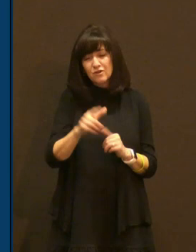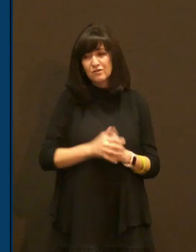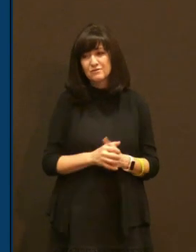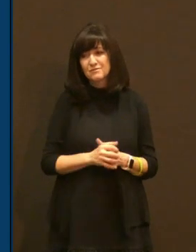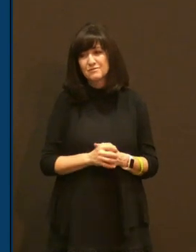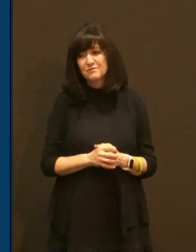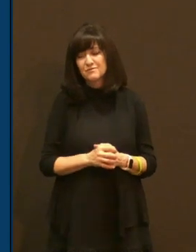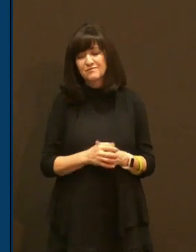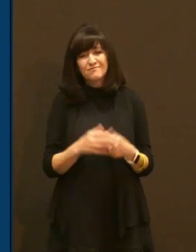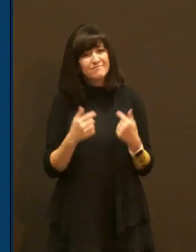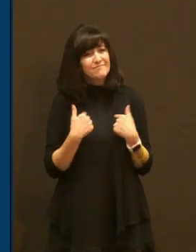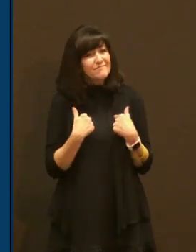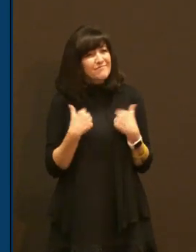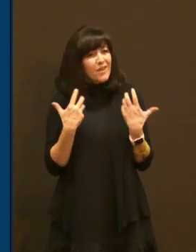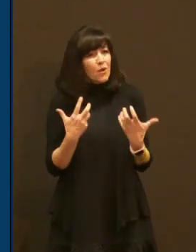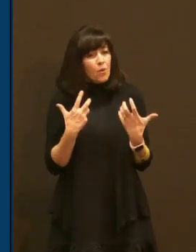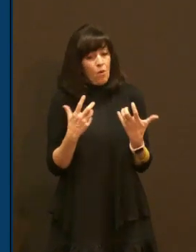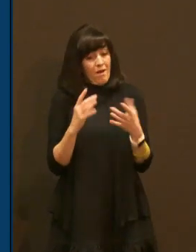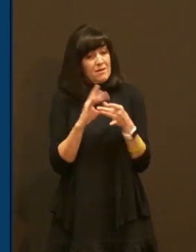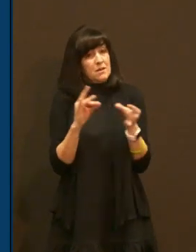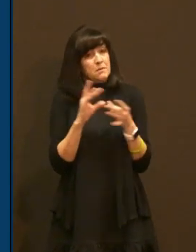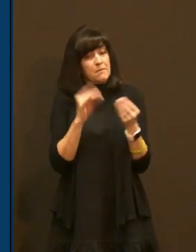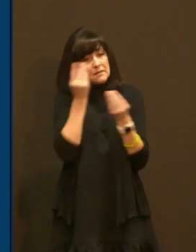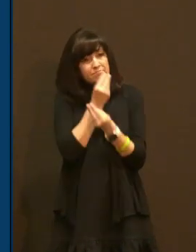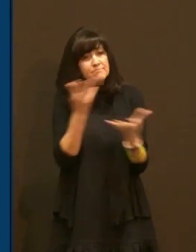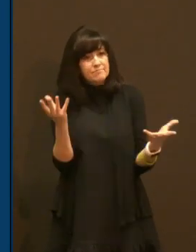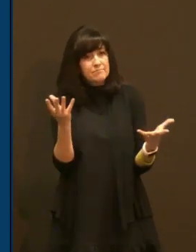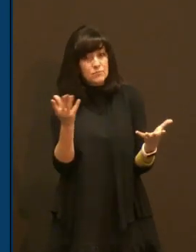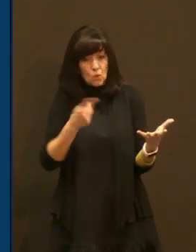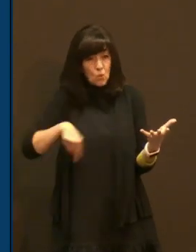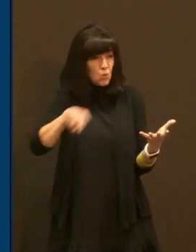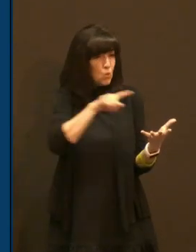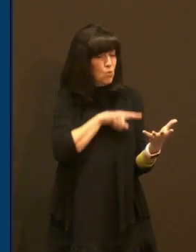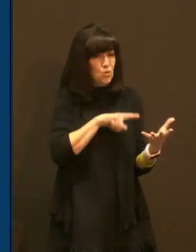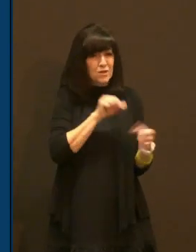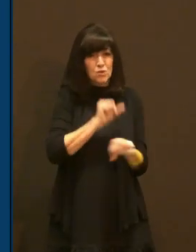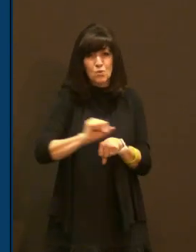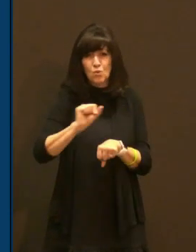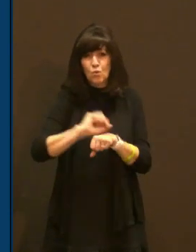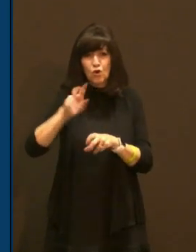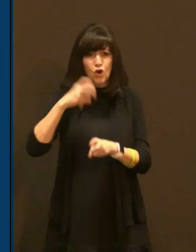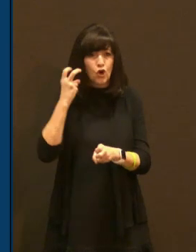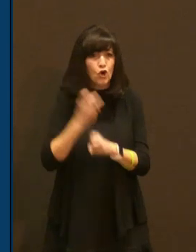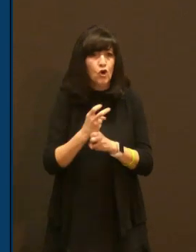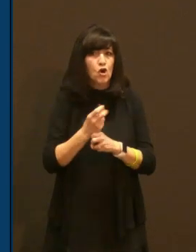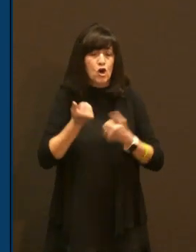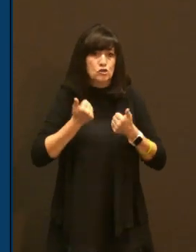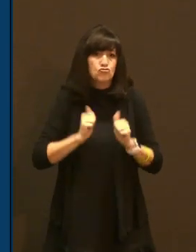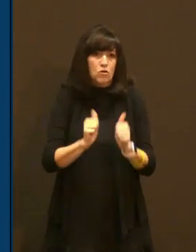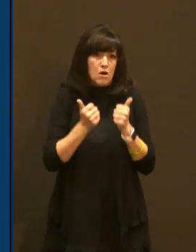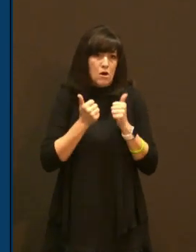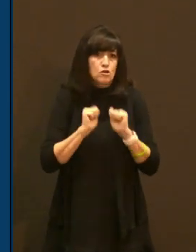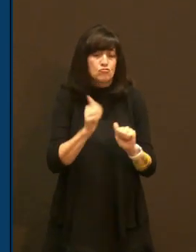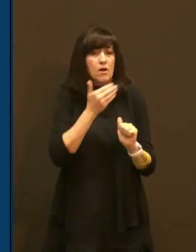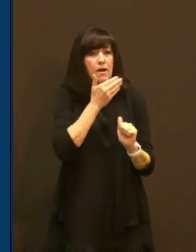not allow all that sacrifice to go to waste now. Let's continue to follow the public health guidance.